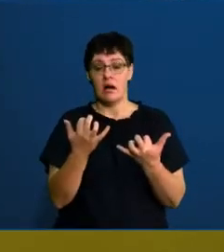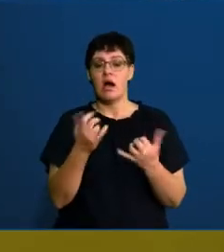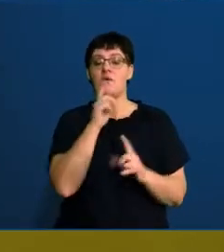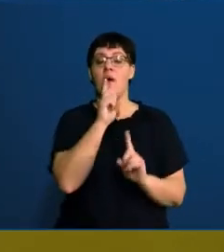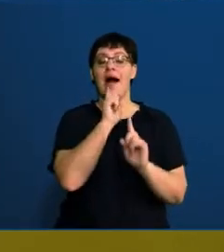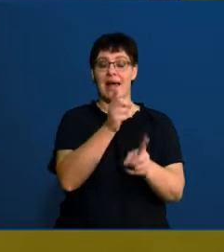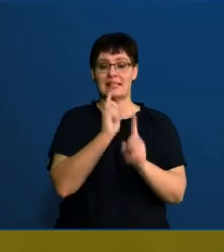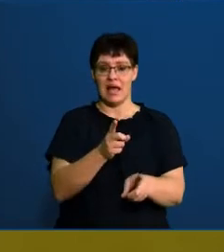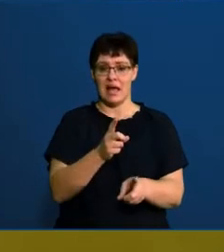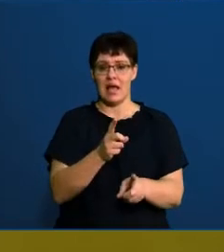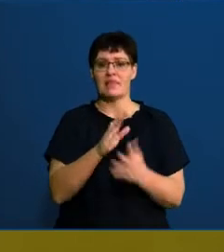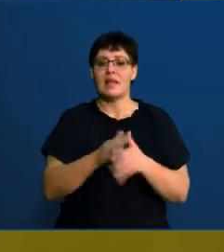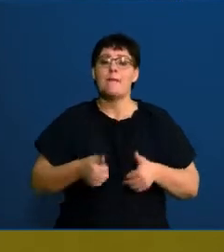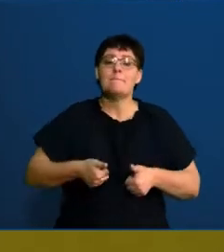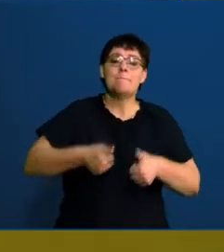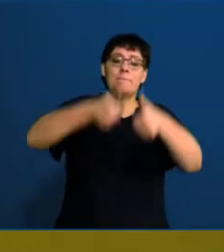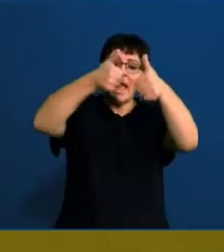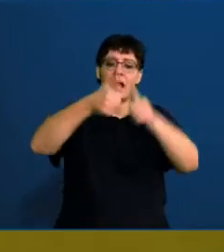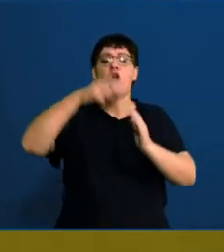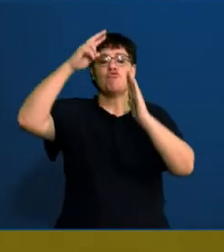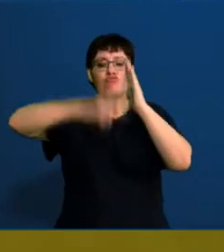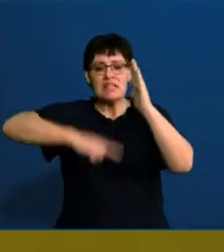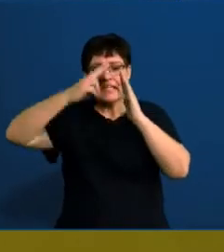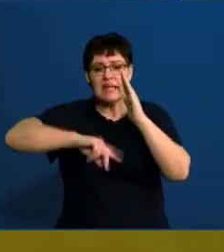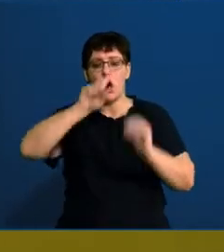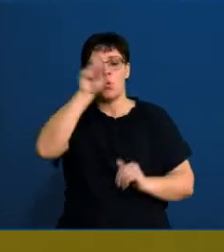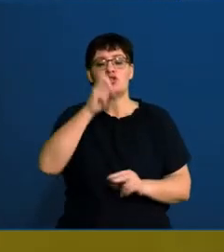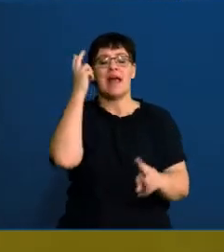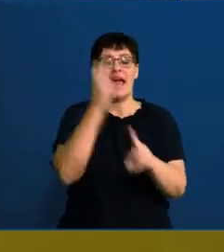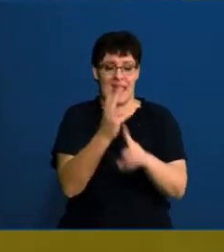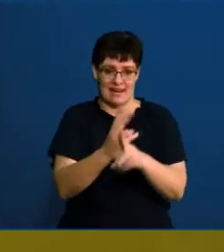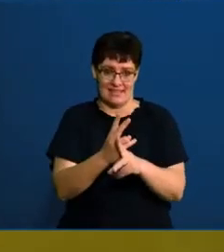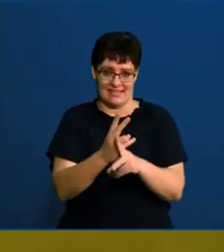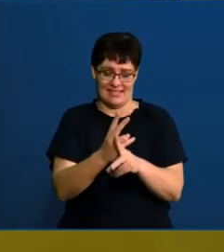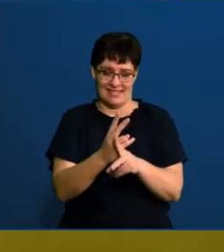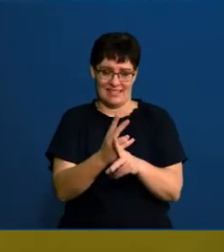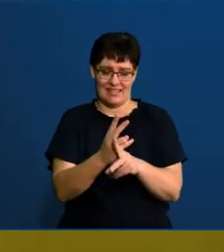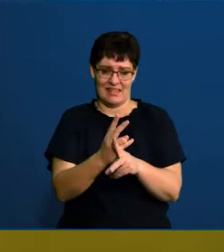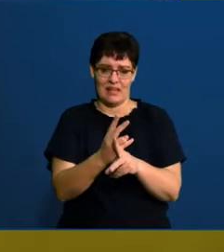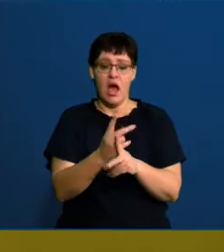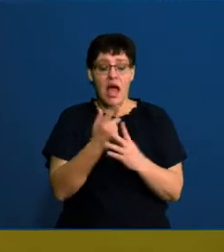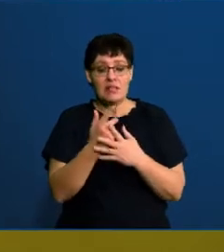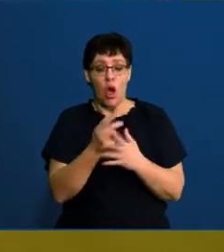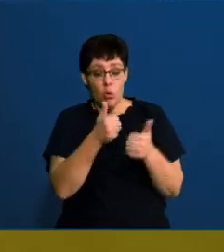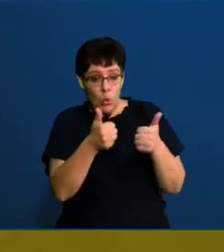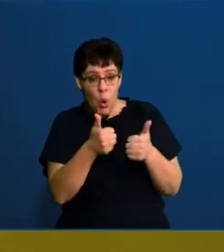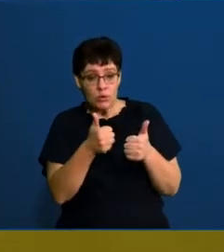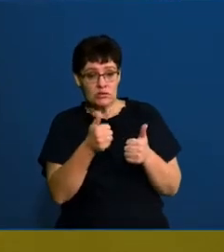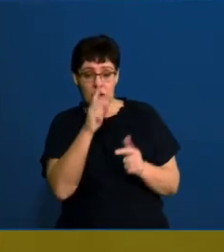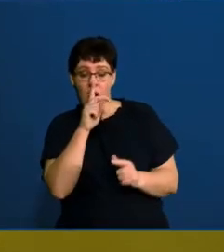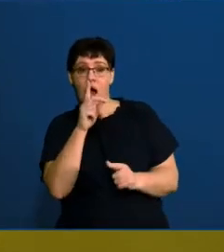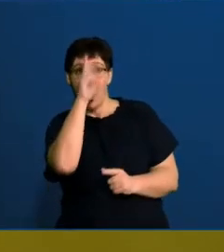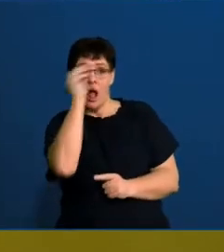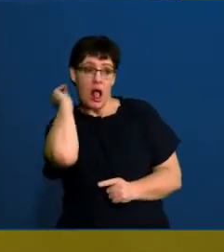answer, then go back and reread the question. It's a good tip. It's a good hint, because when you reread